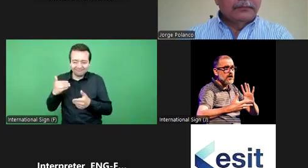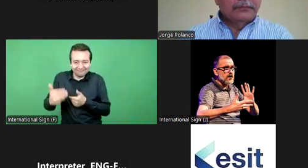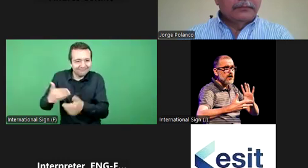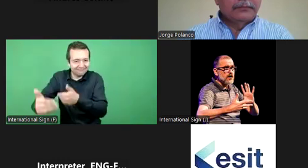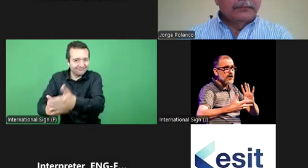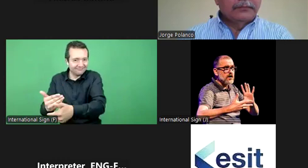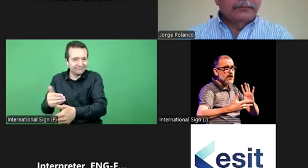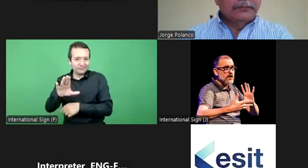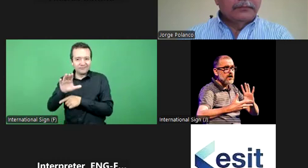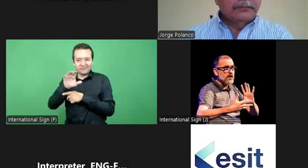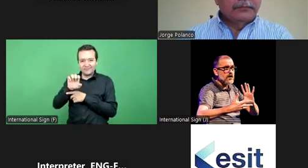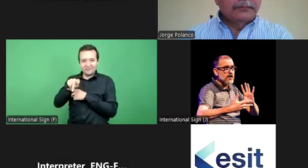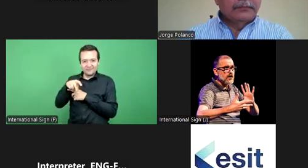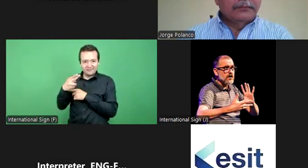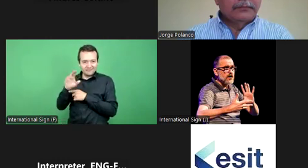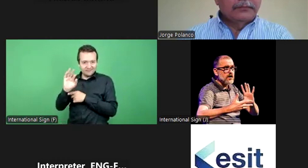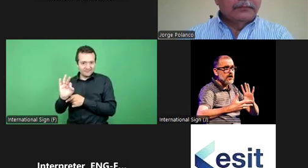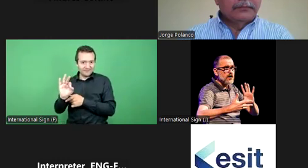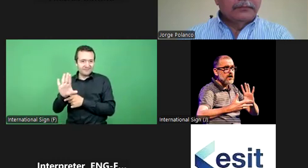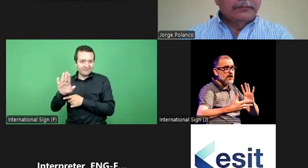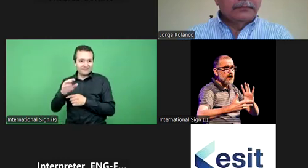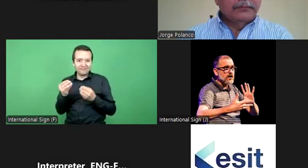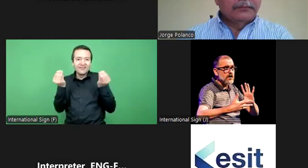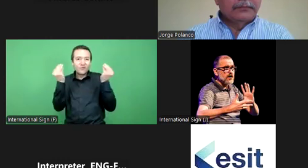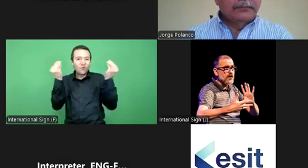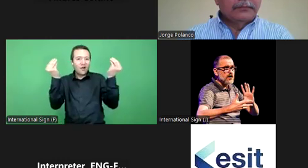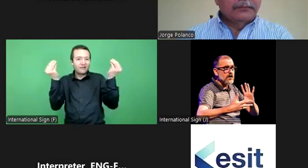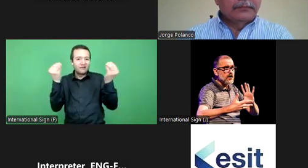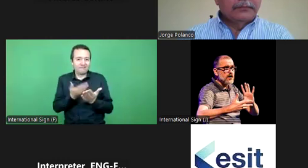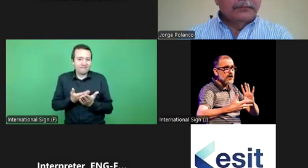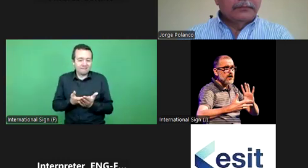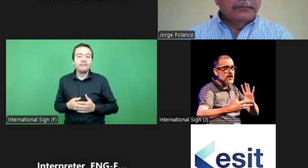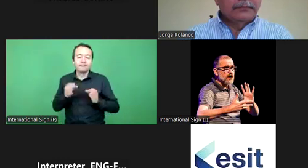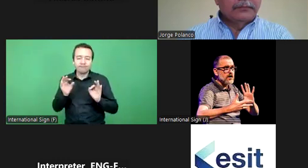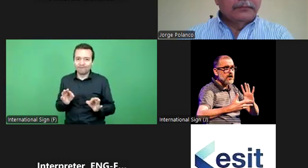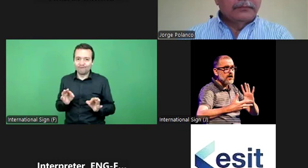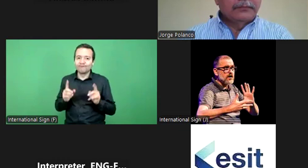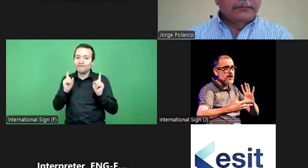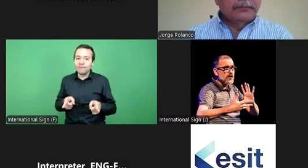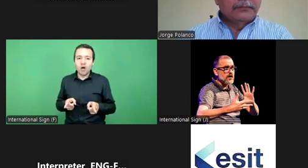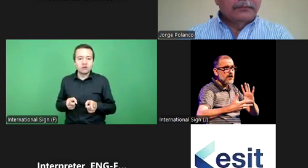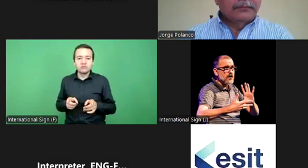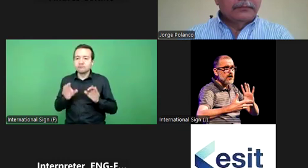sure that the services continue and that we have adequate